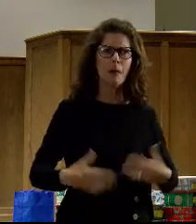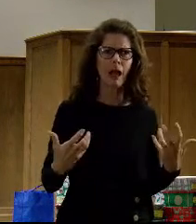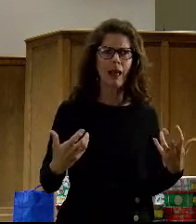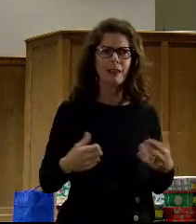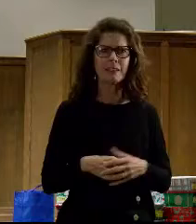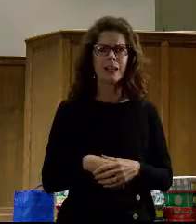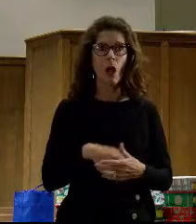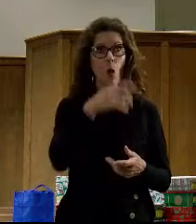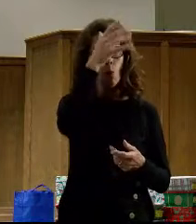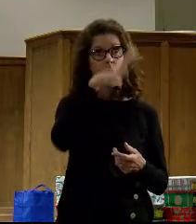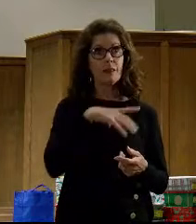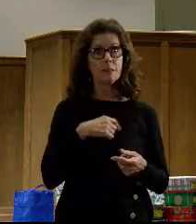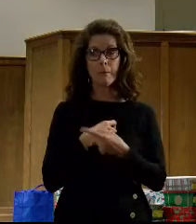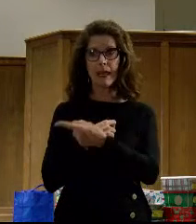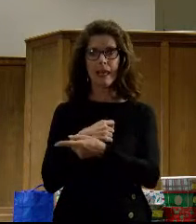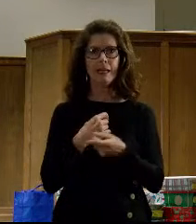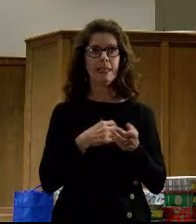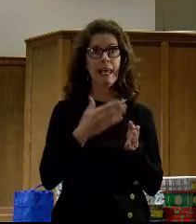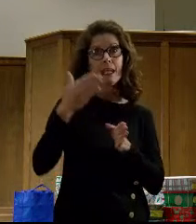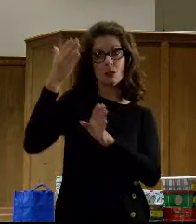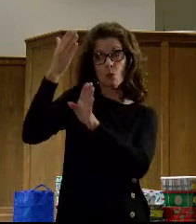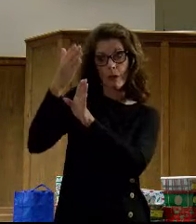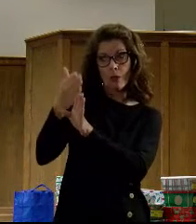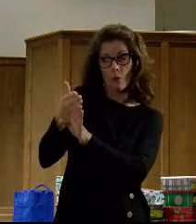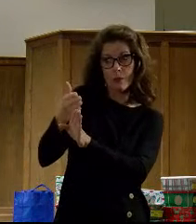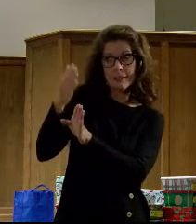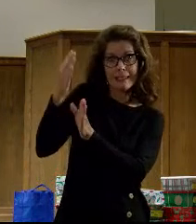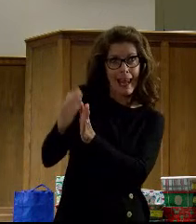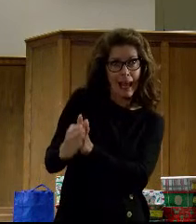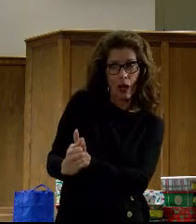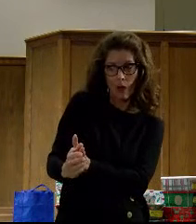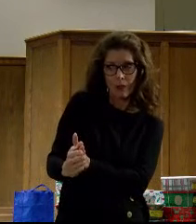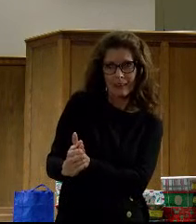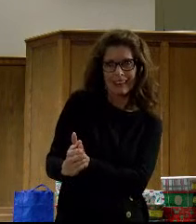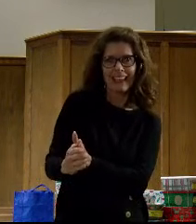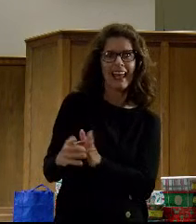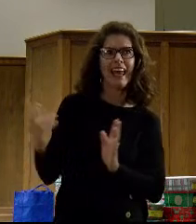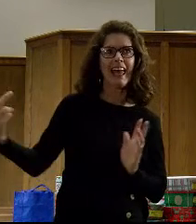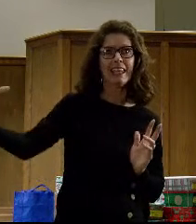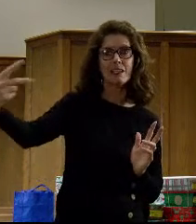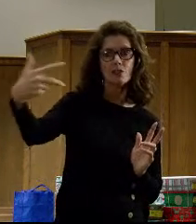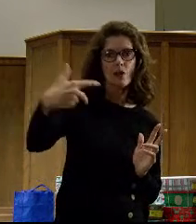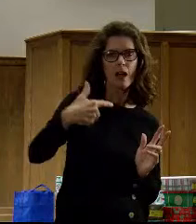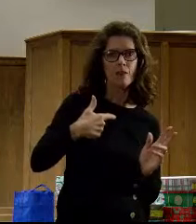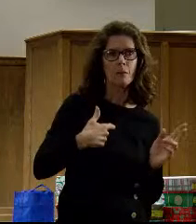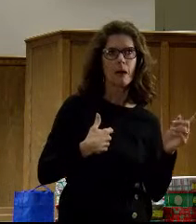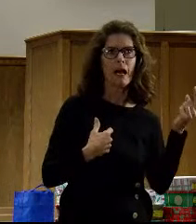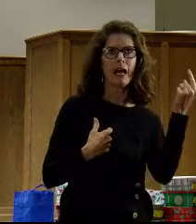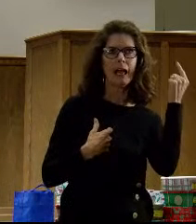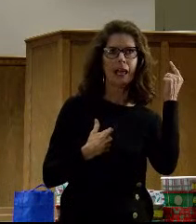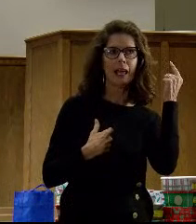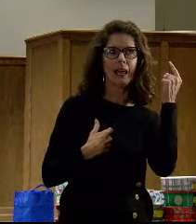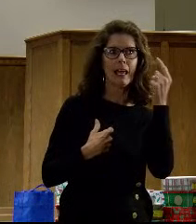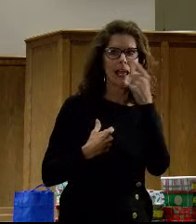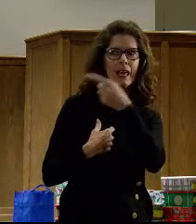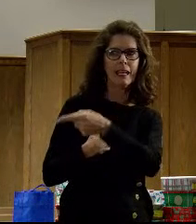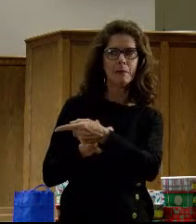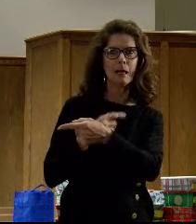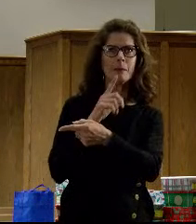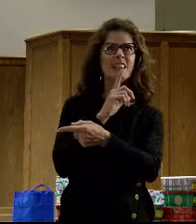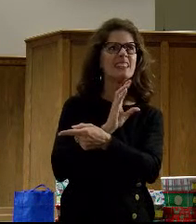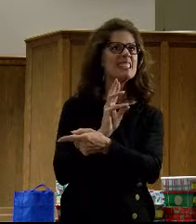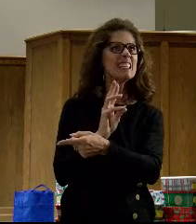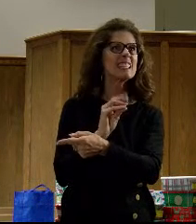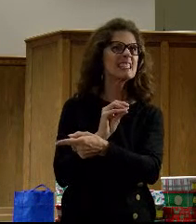the guy in the truck, he had his window down too. And so as he's driving by, and he's 60, 65 years old,